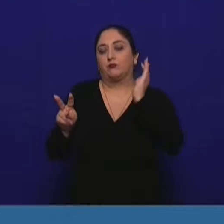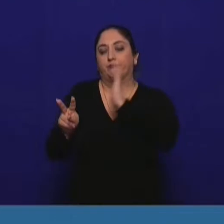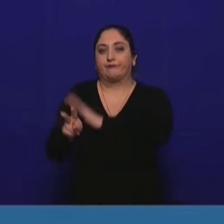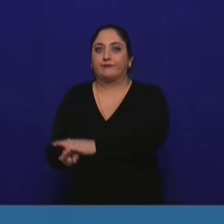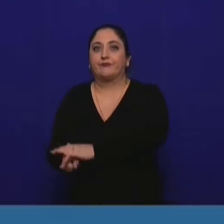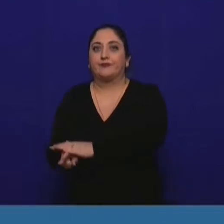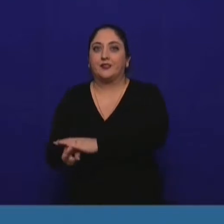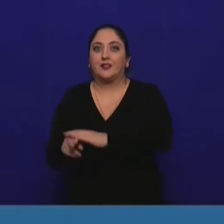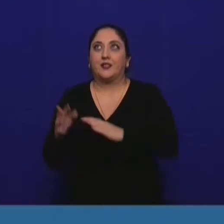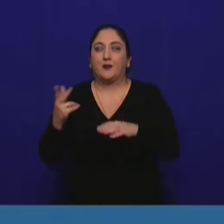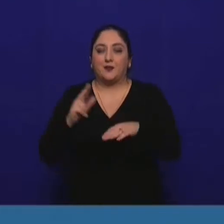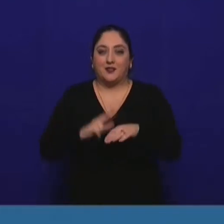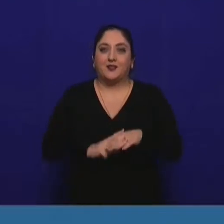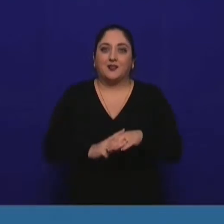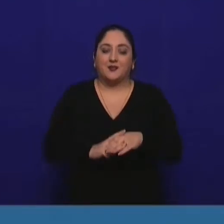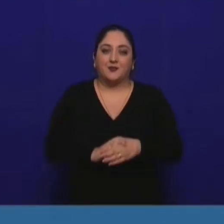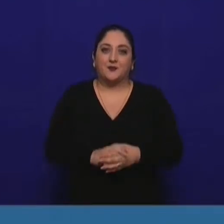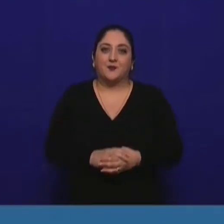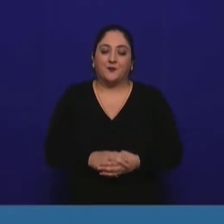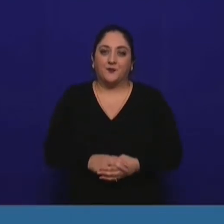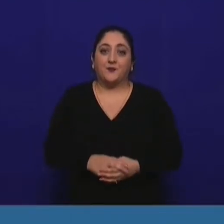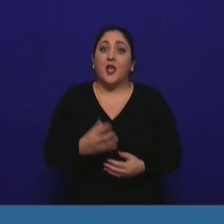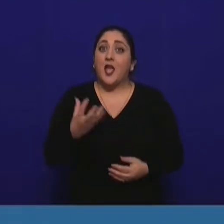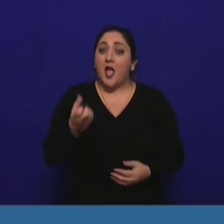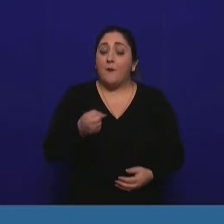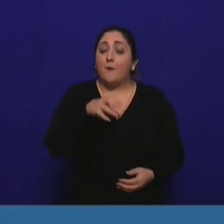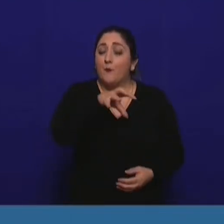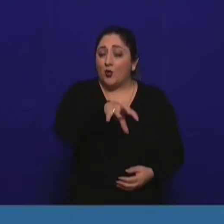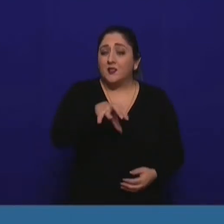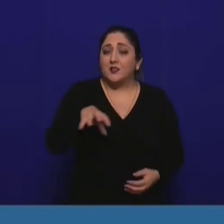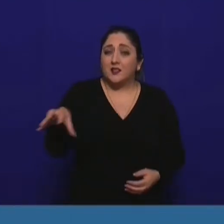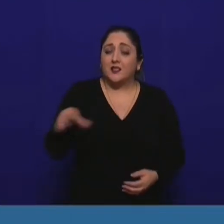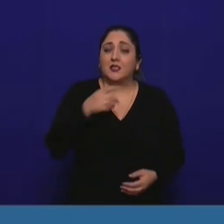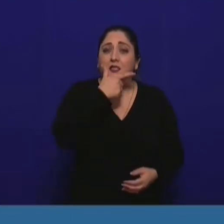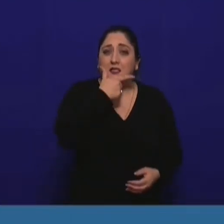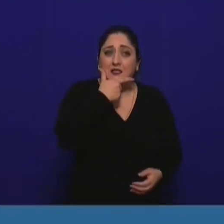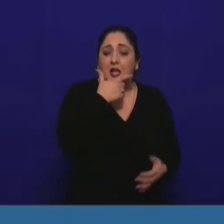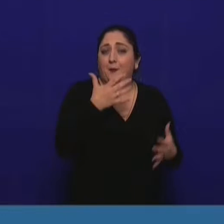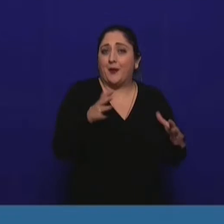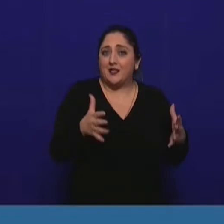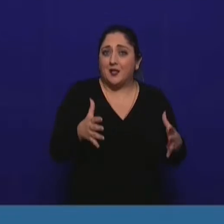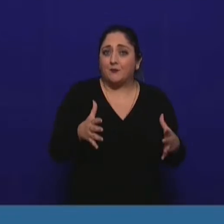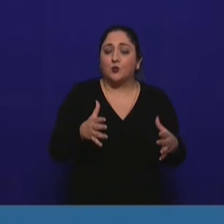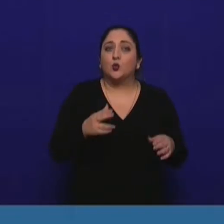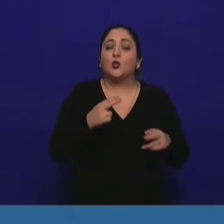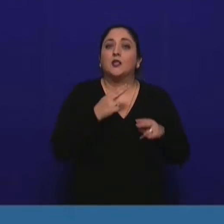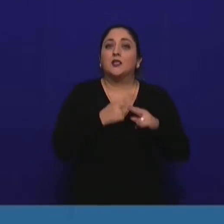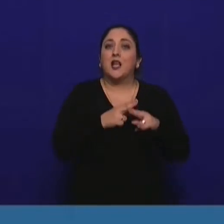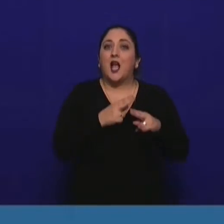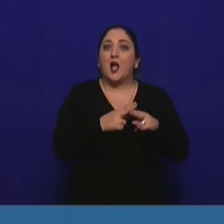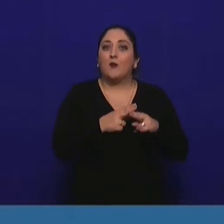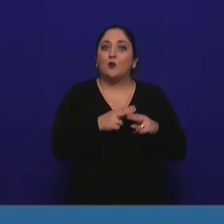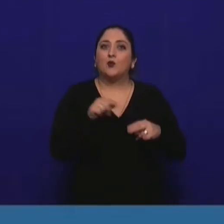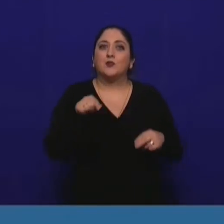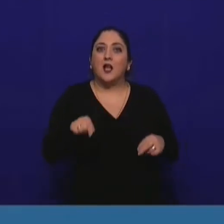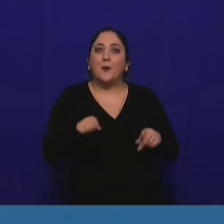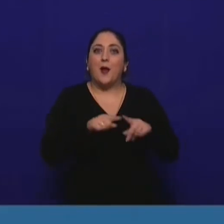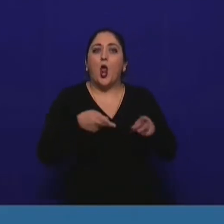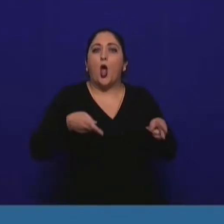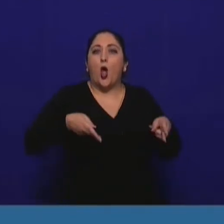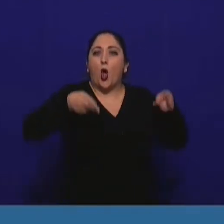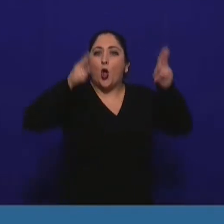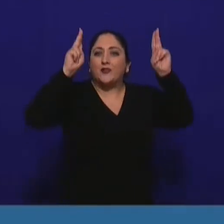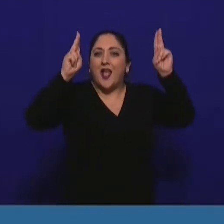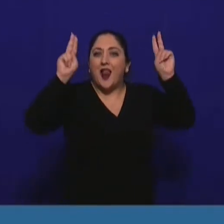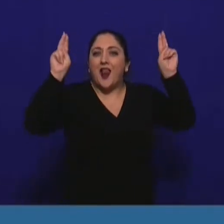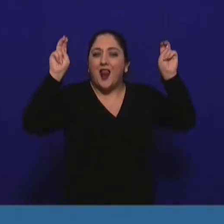dan il-vaccine. Hemm postijiet, l-Ingilterra u hemm postijiet oħrajn fejn kienu qegħdin jagħmlu dan li ngħidulu l-hotel